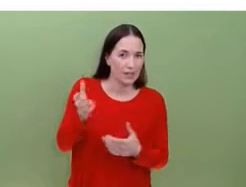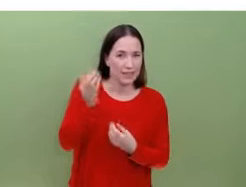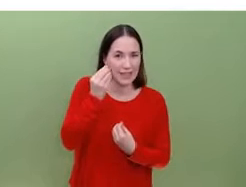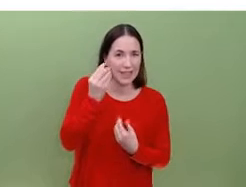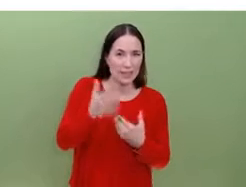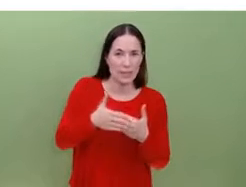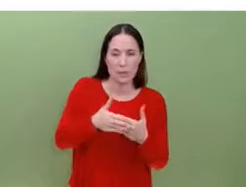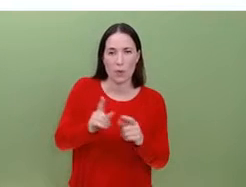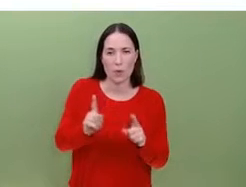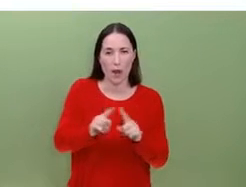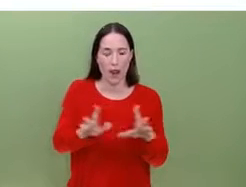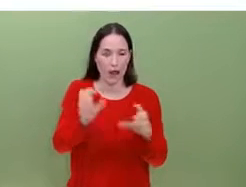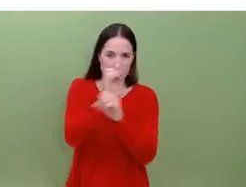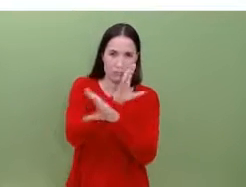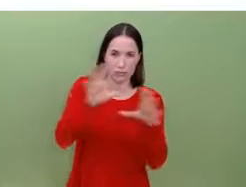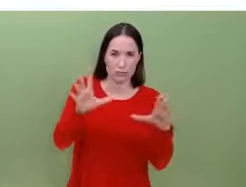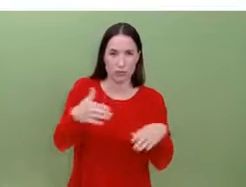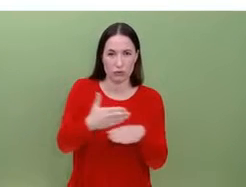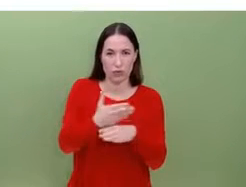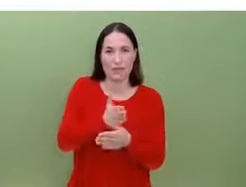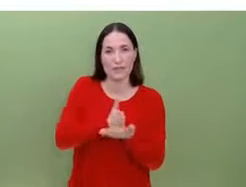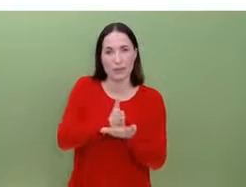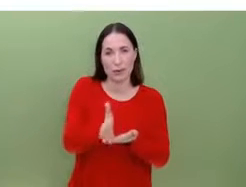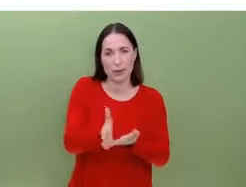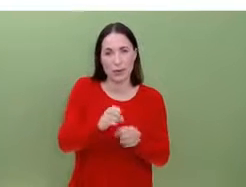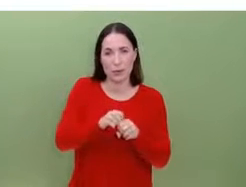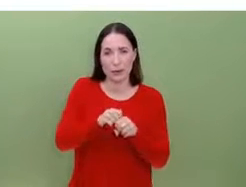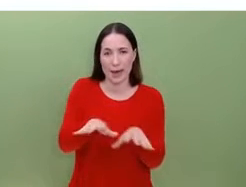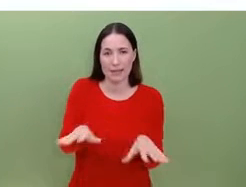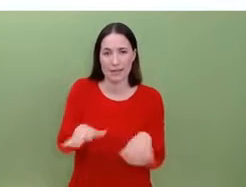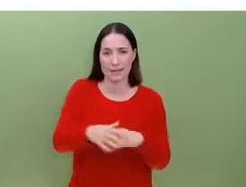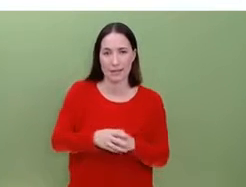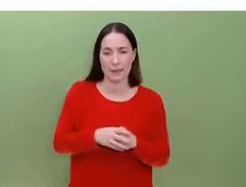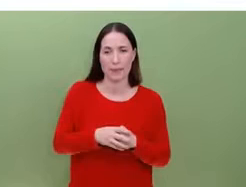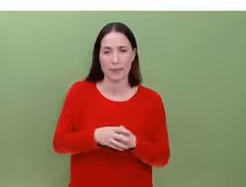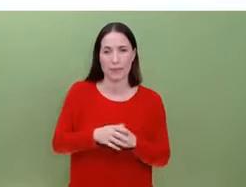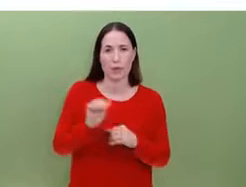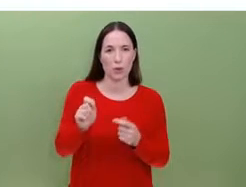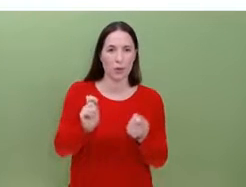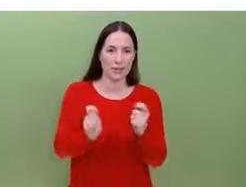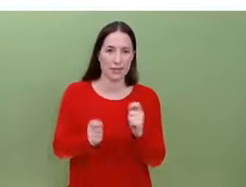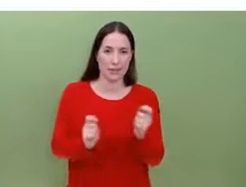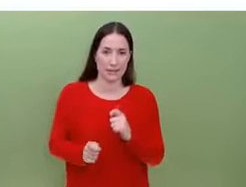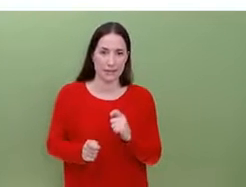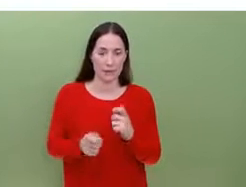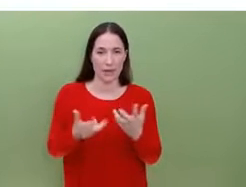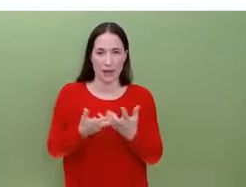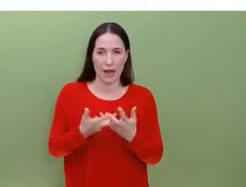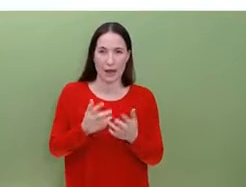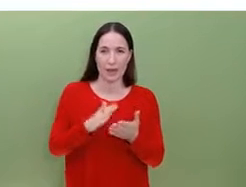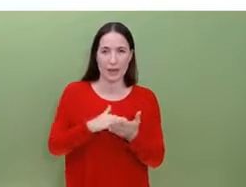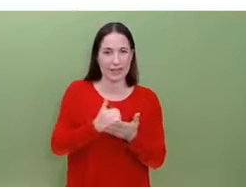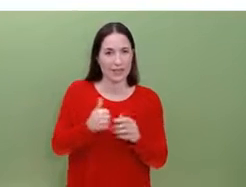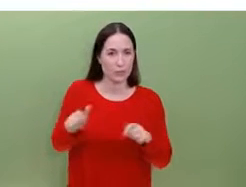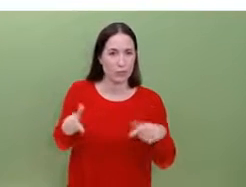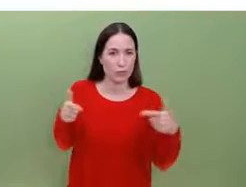in practice over the pandemic, and some of the adaptations that have been needed around remote delivery, working